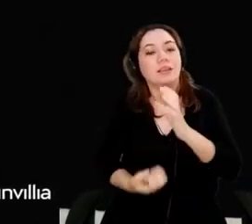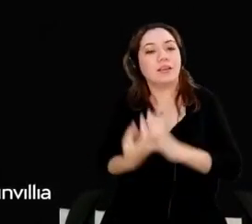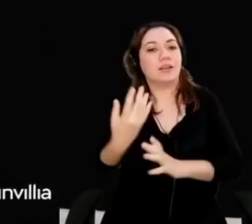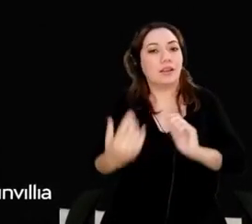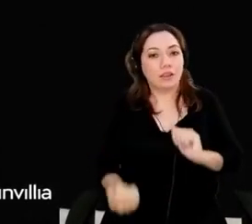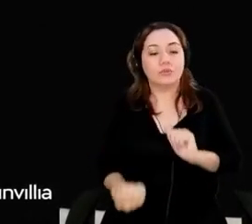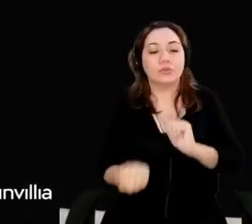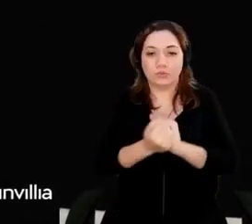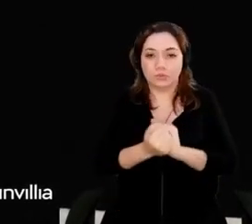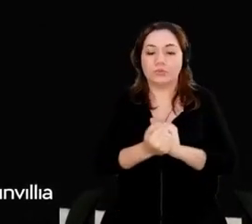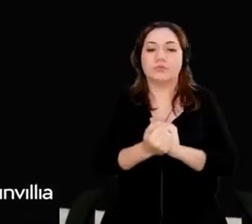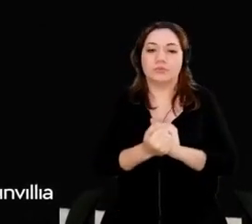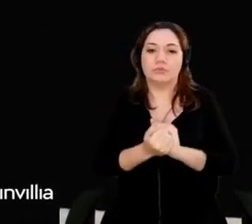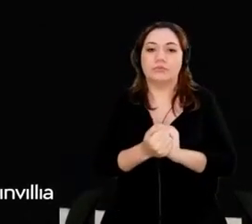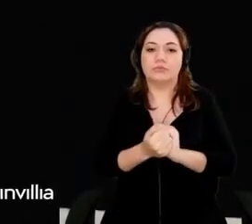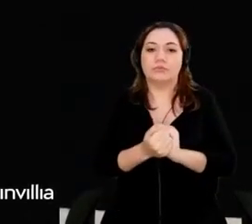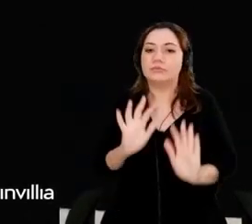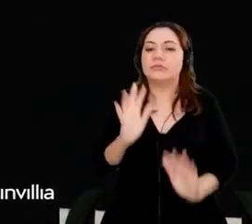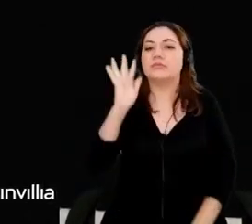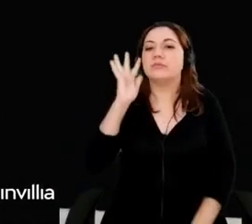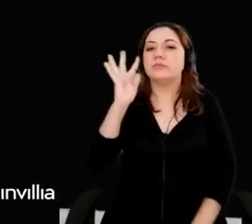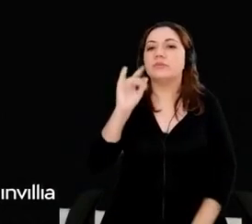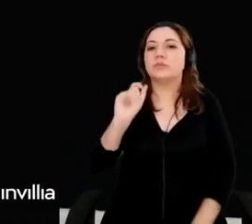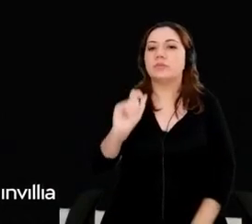Imagine finally curing cancer.